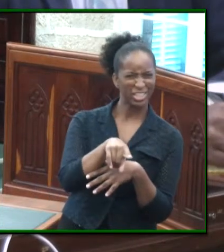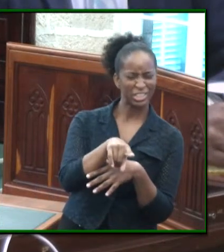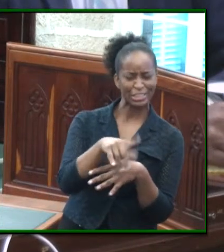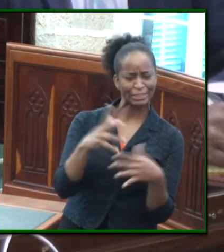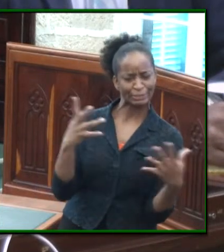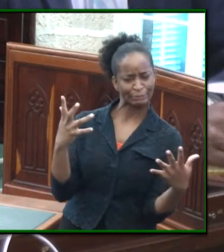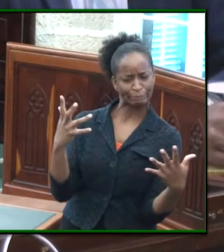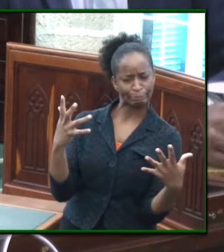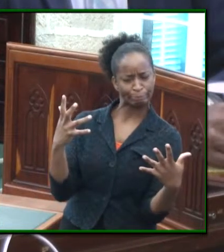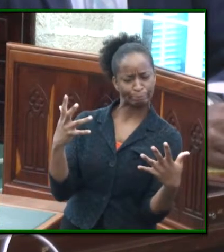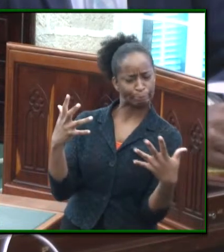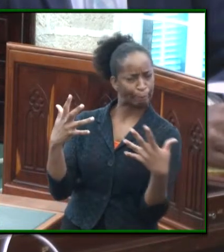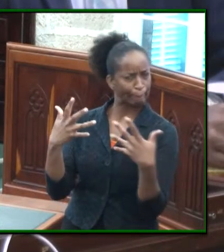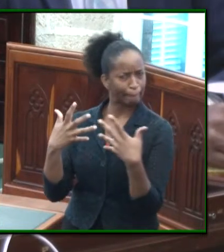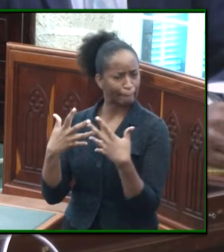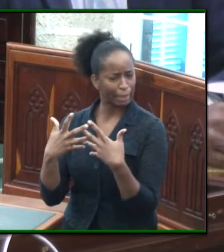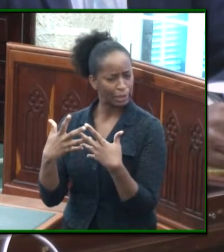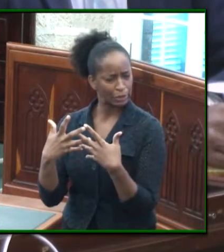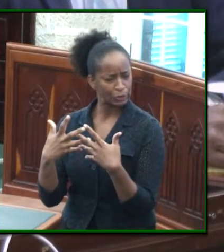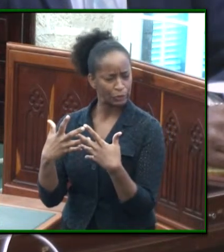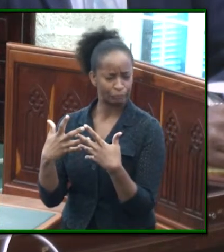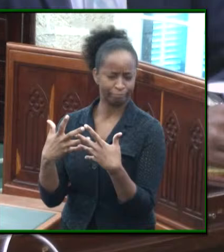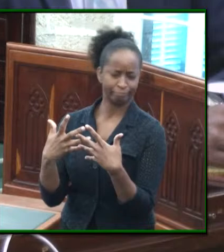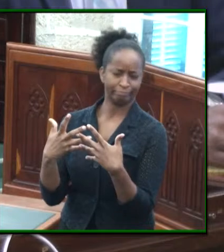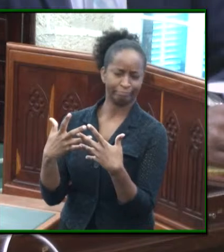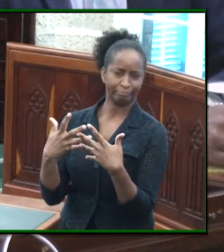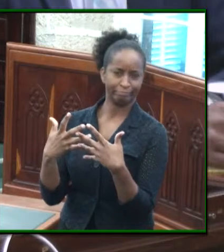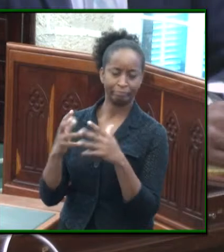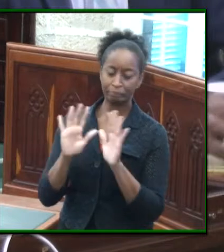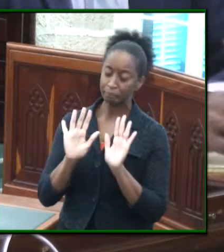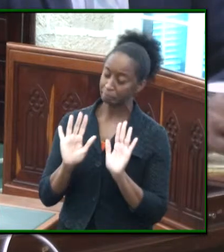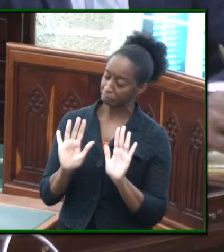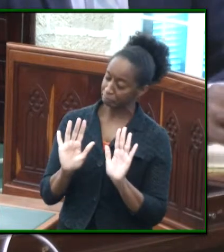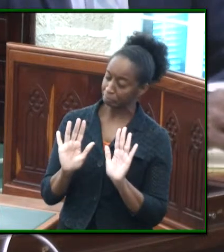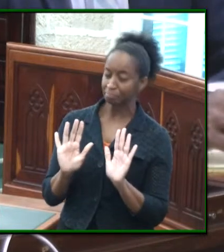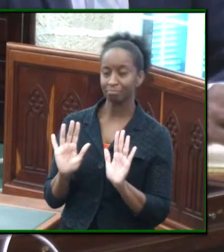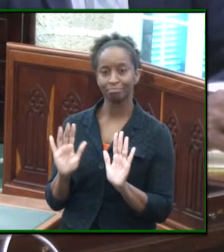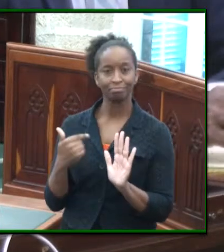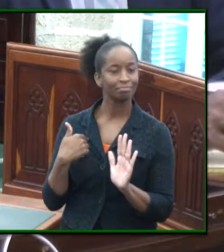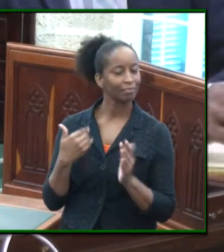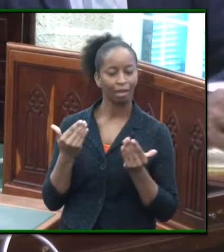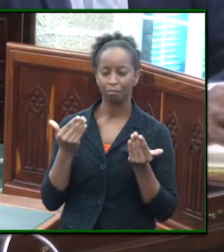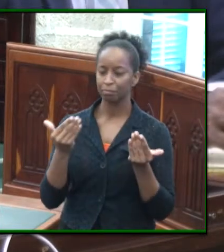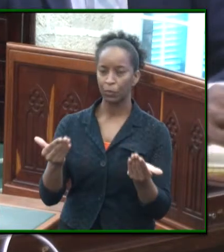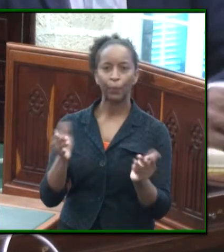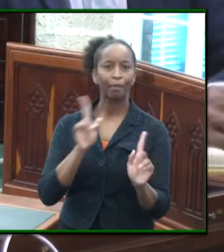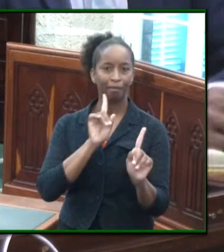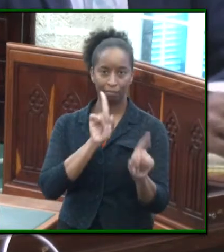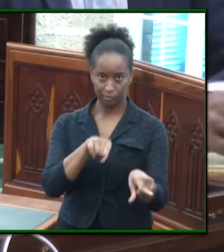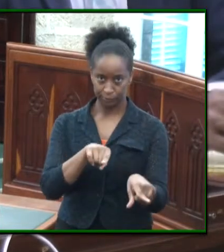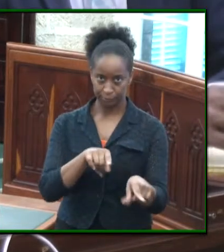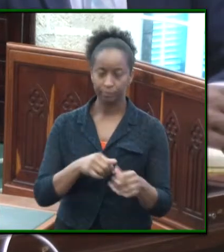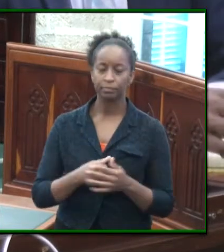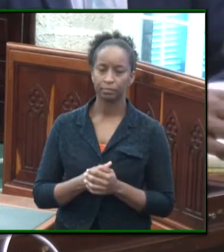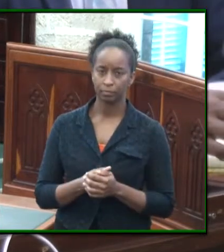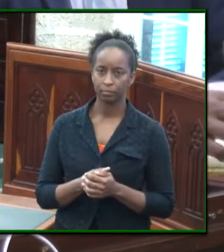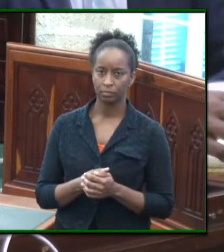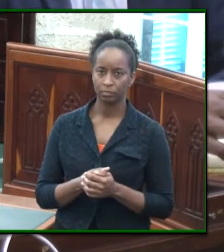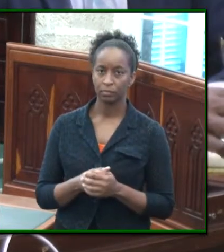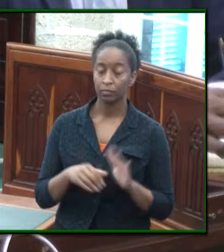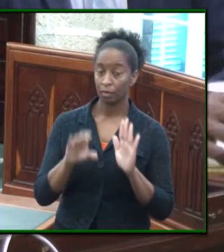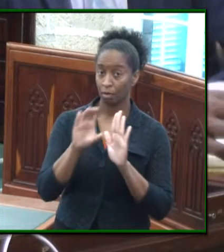fundamental laws which govern or regulate the affairs of a state,